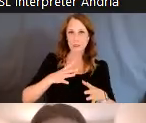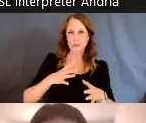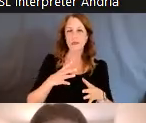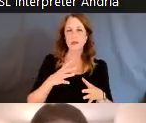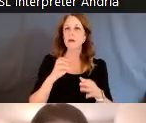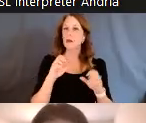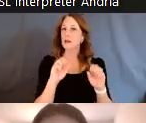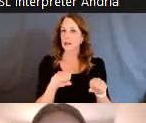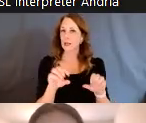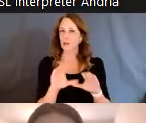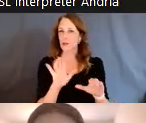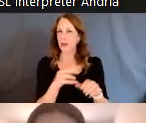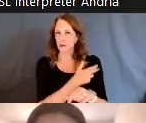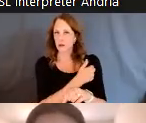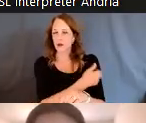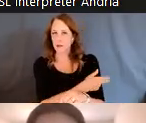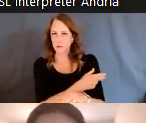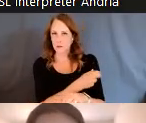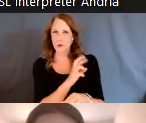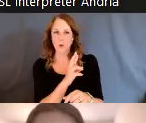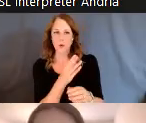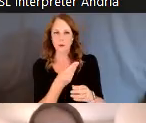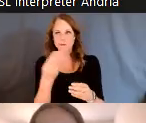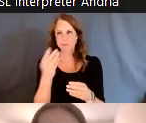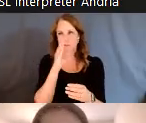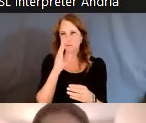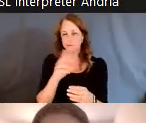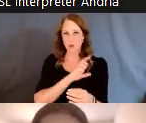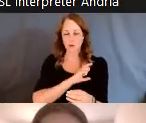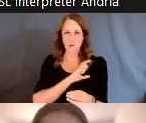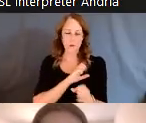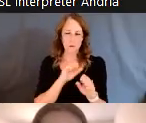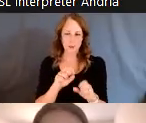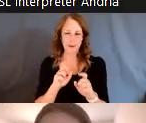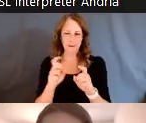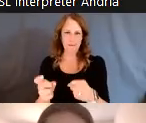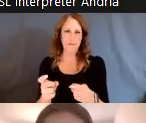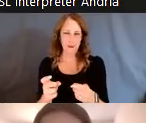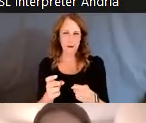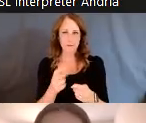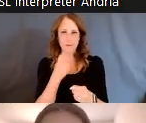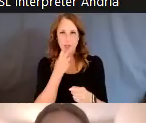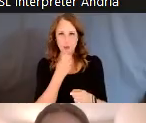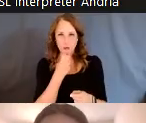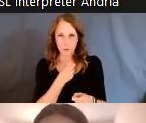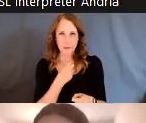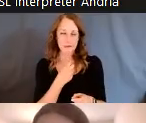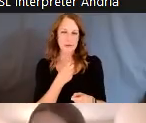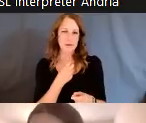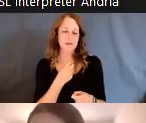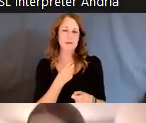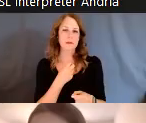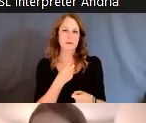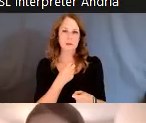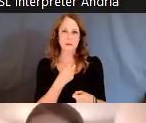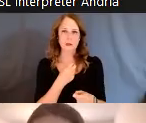be done at the hospital or given directly to law enforcement, things like undergarments if they were wearing